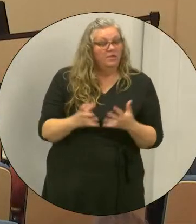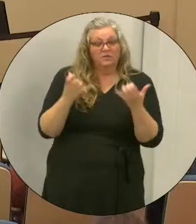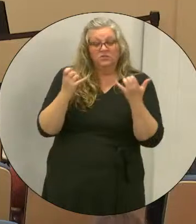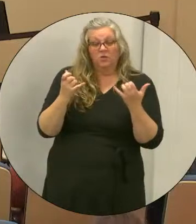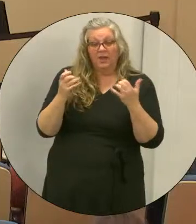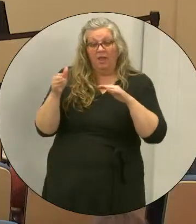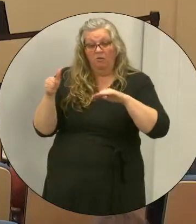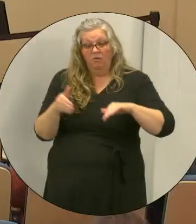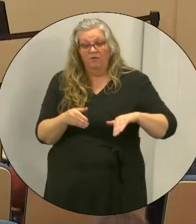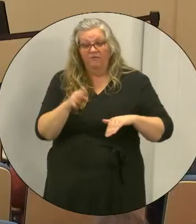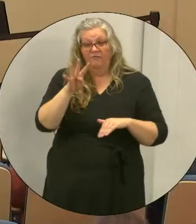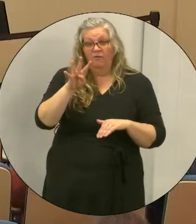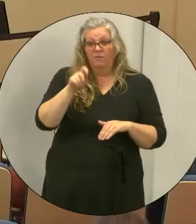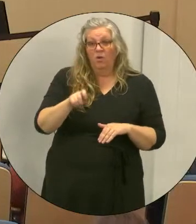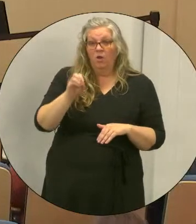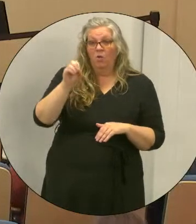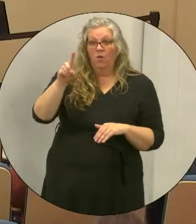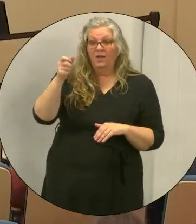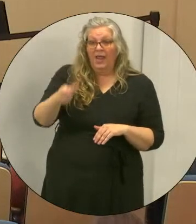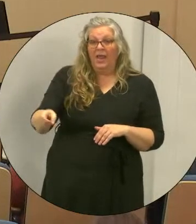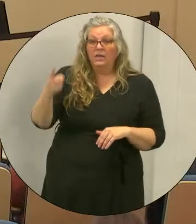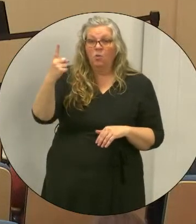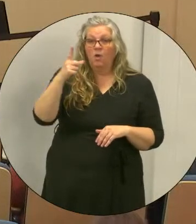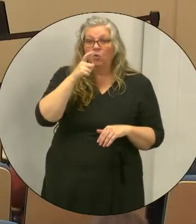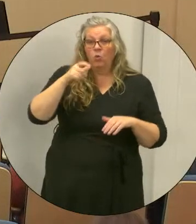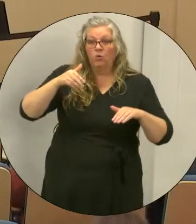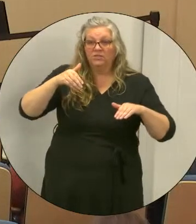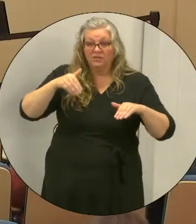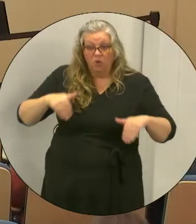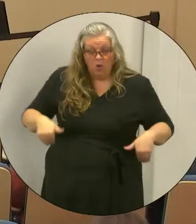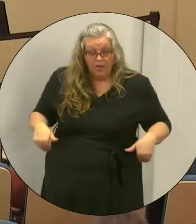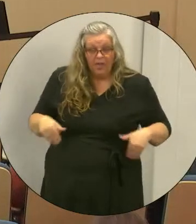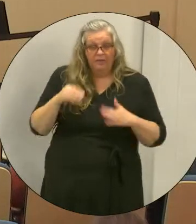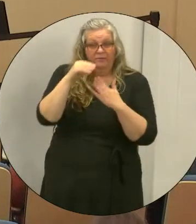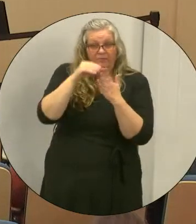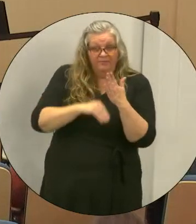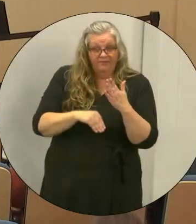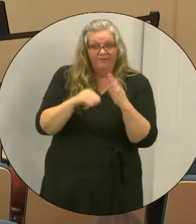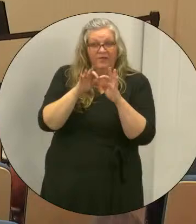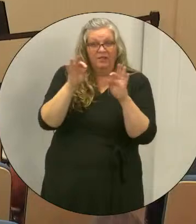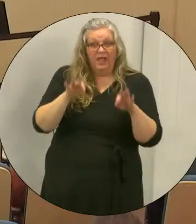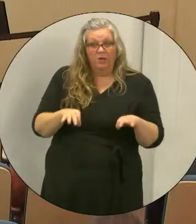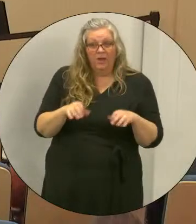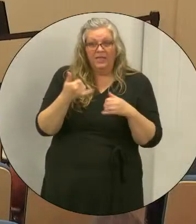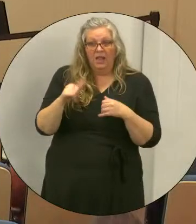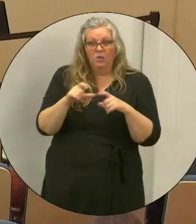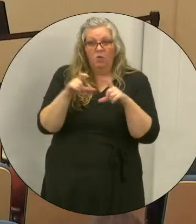to 4.01. Is there anyone that has not had a chance to fill out a public comment card?